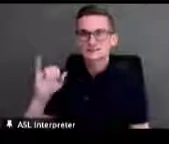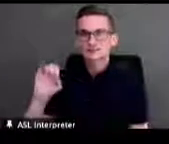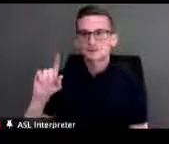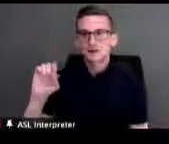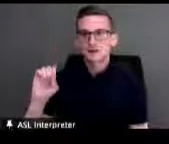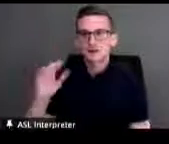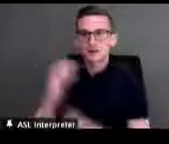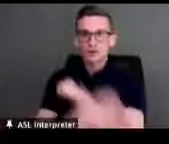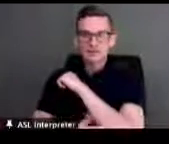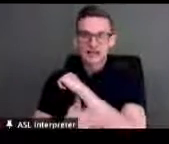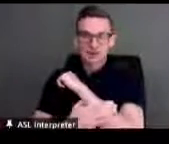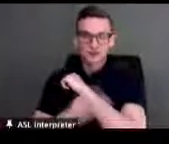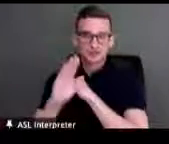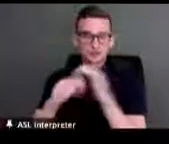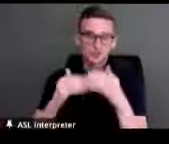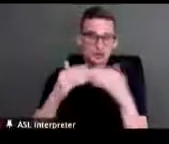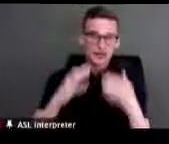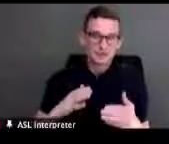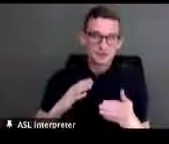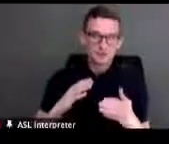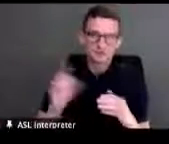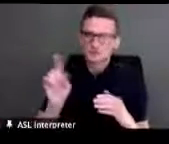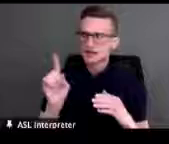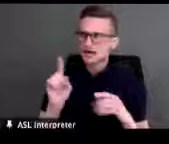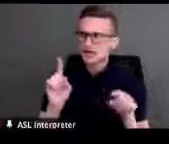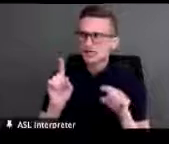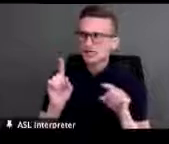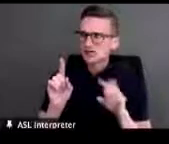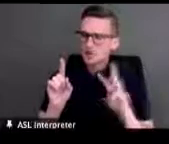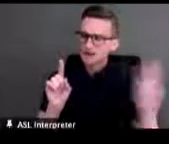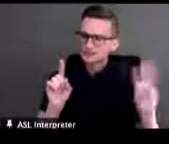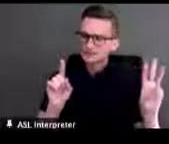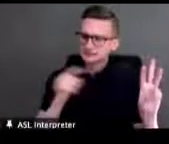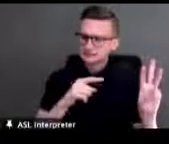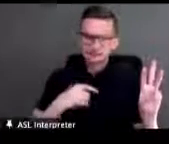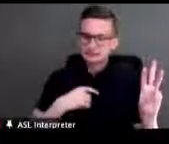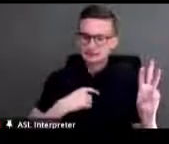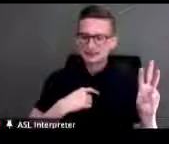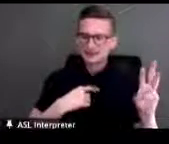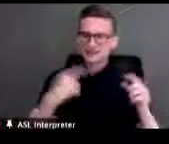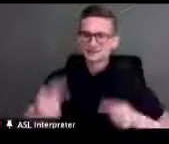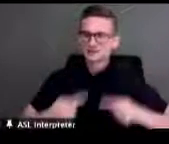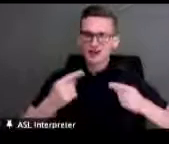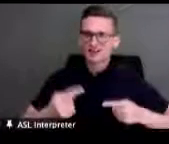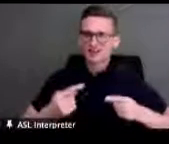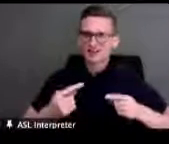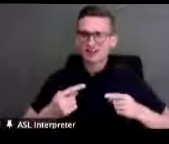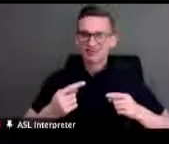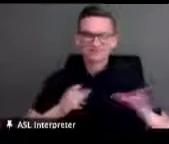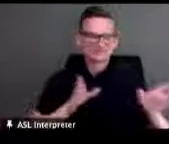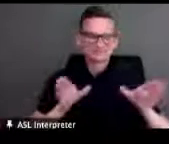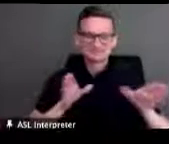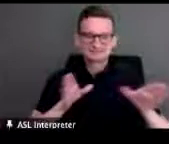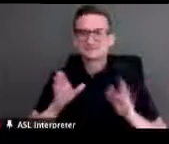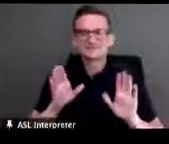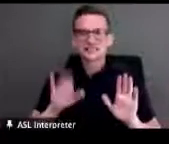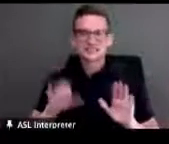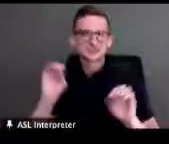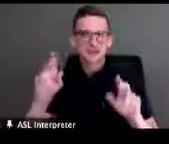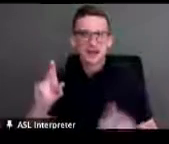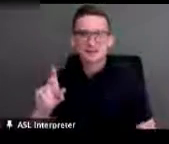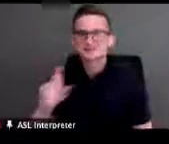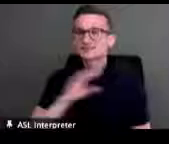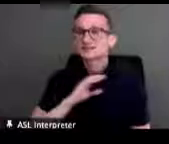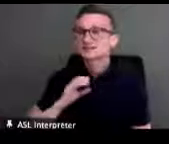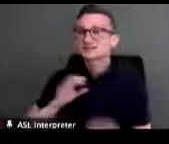think, west, right? I'm kind of directionally challenged, but that's okay. Commissioner Kennedy is nodding his head, so I